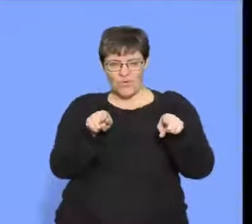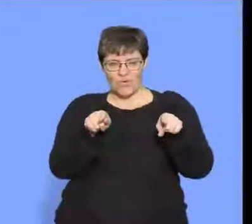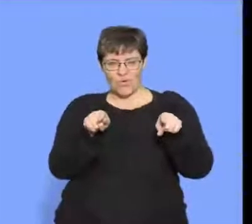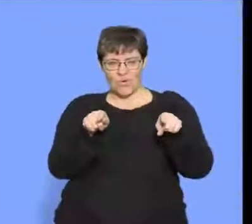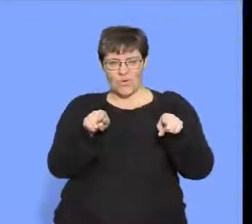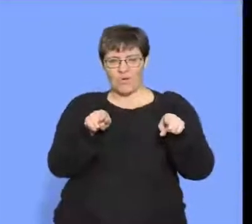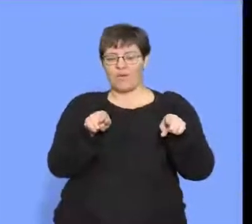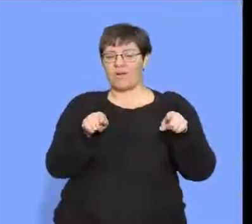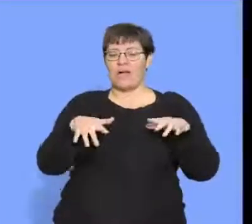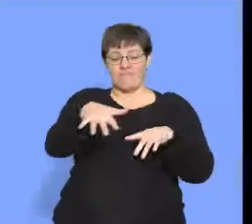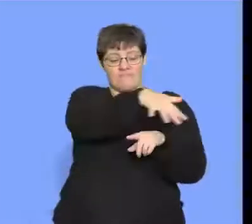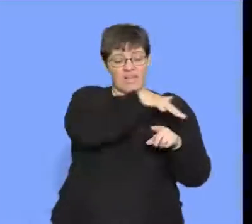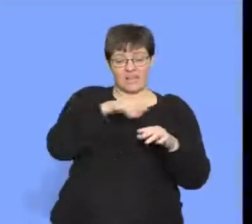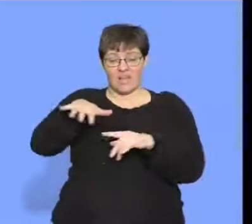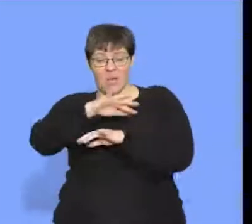electromagnetic